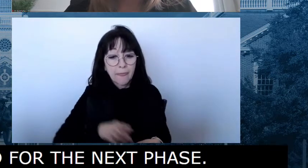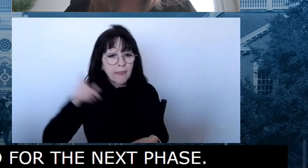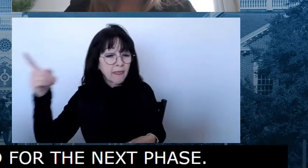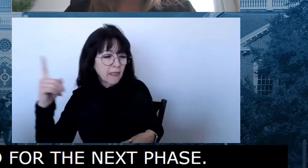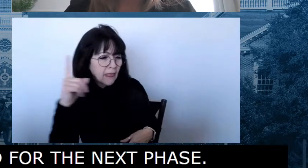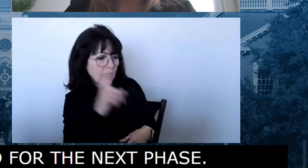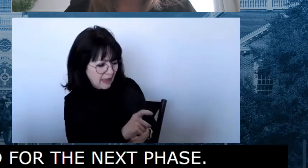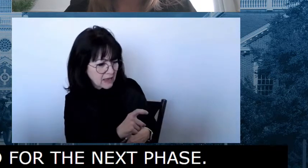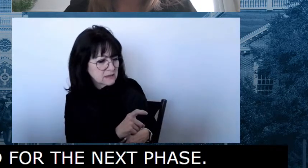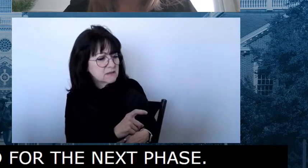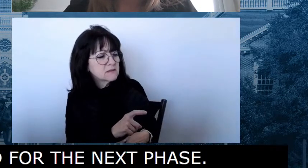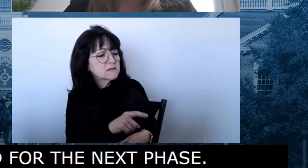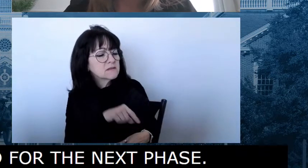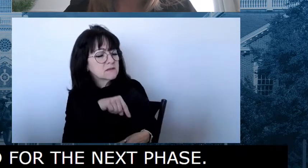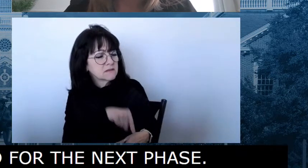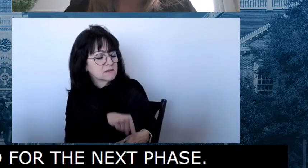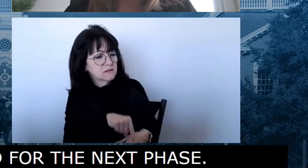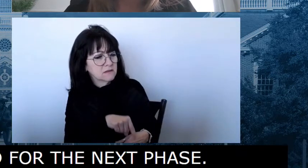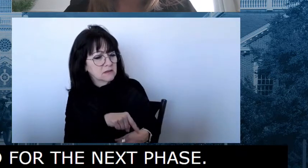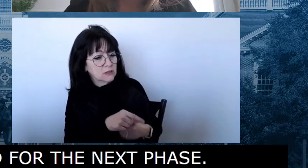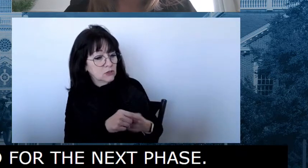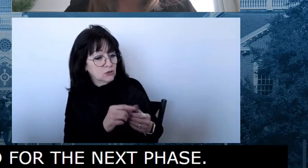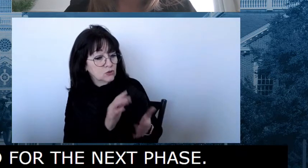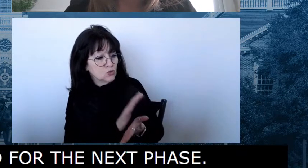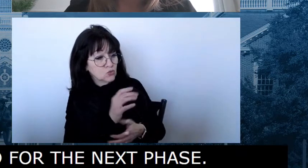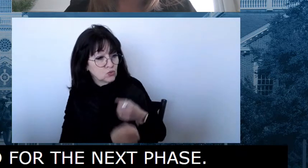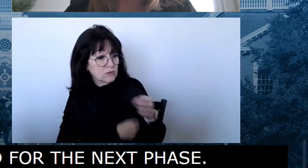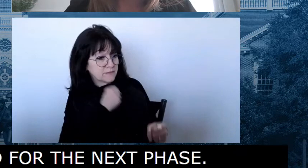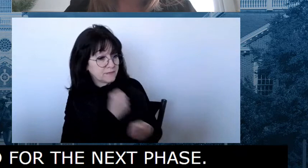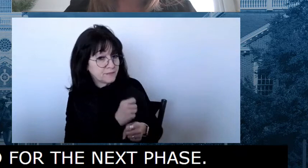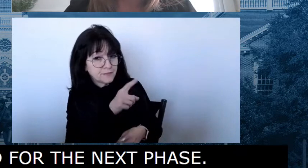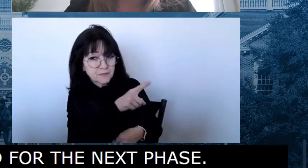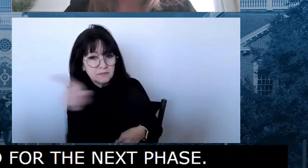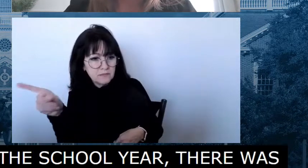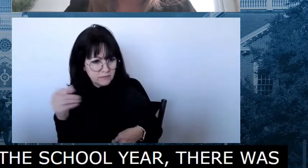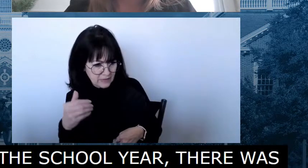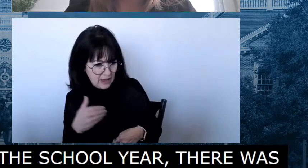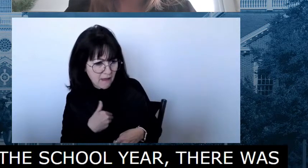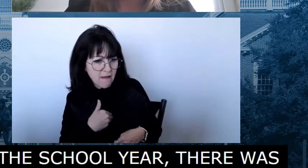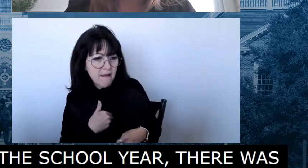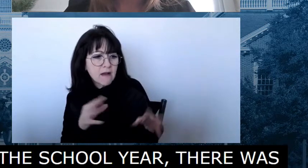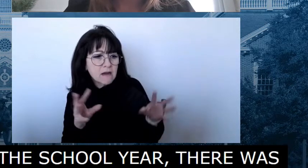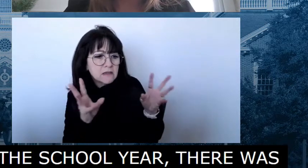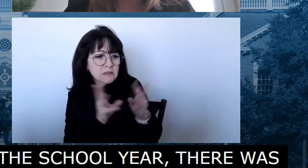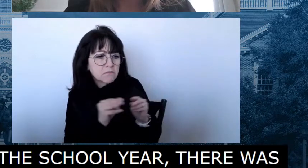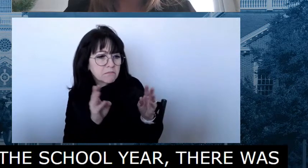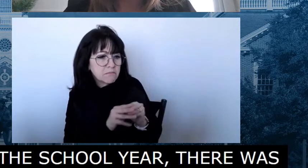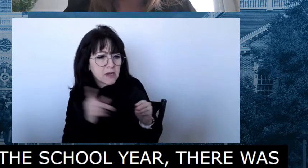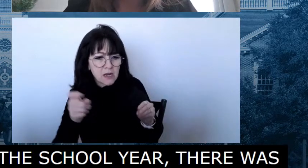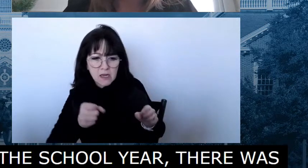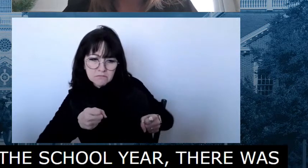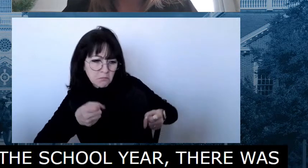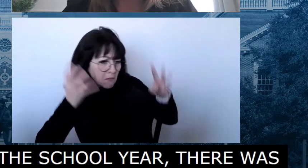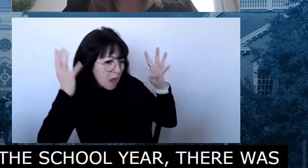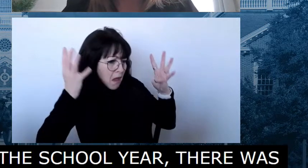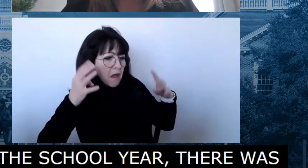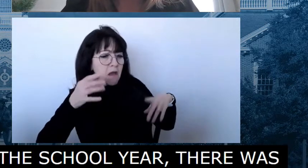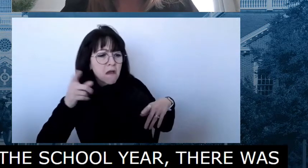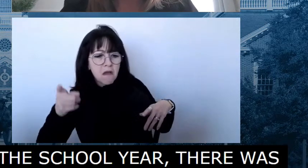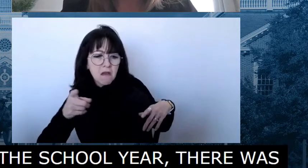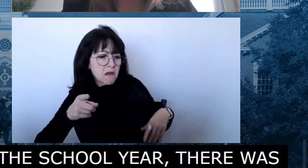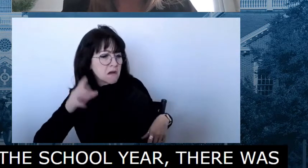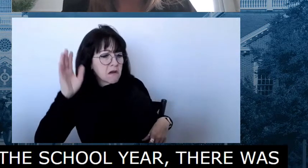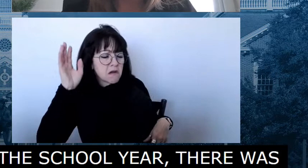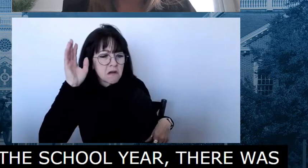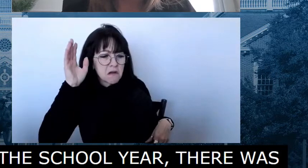districts that had, I guess, rowdy, to say the least, meetings regarding the mask mandate that wasn't up to